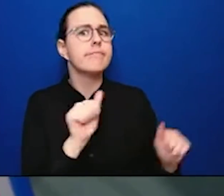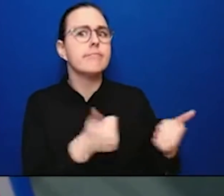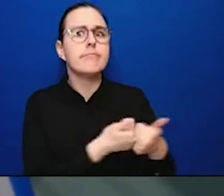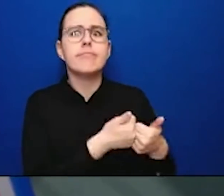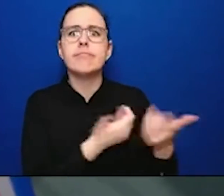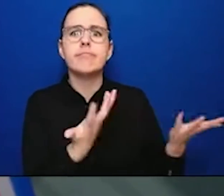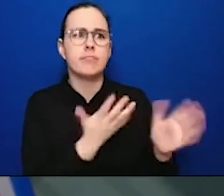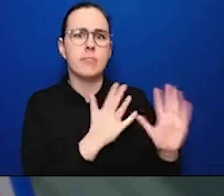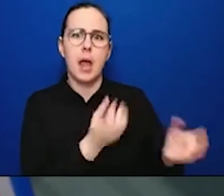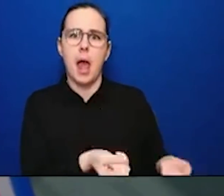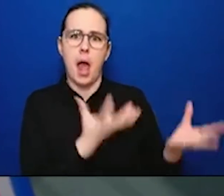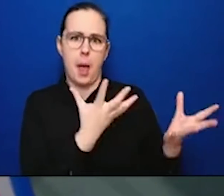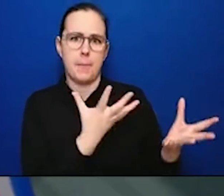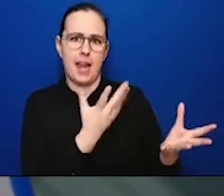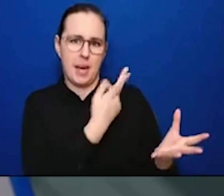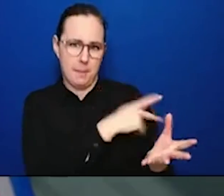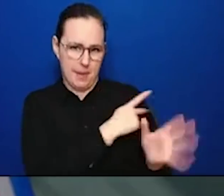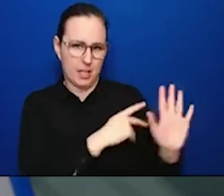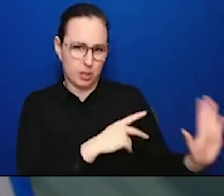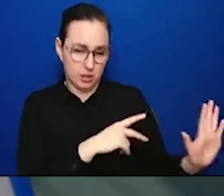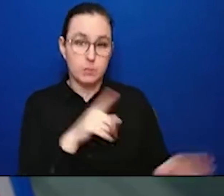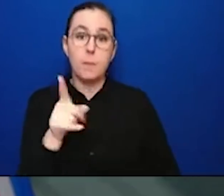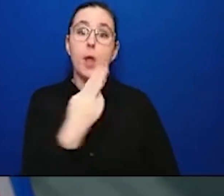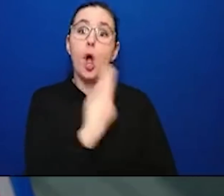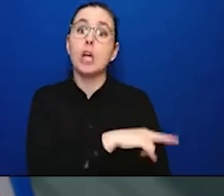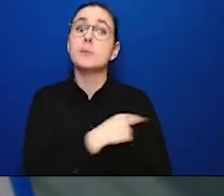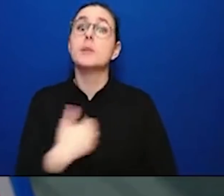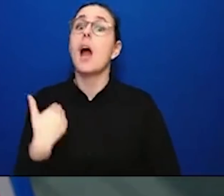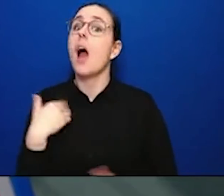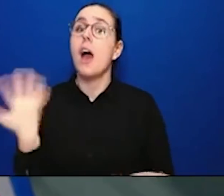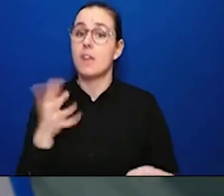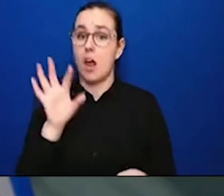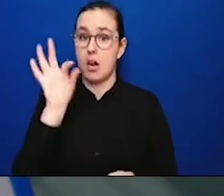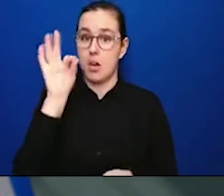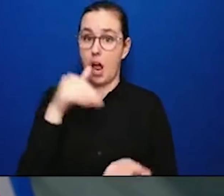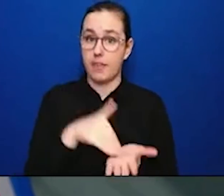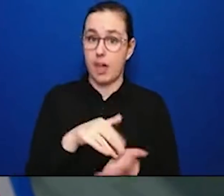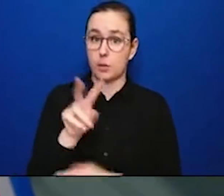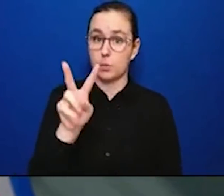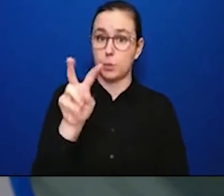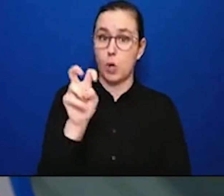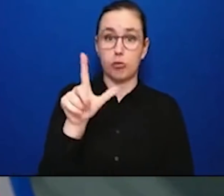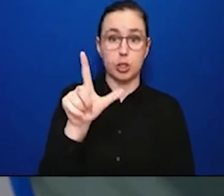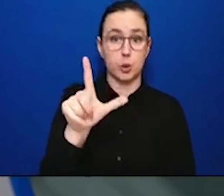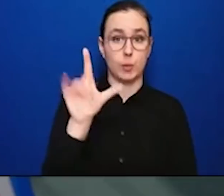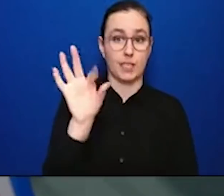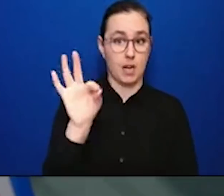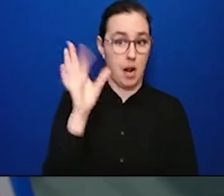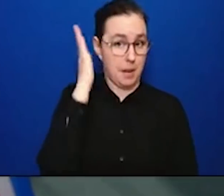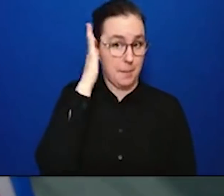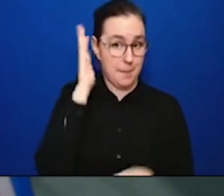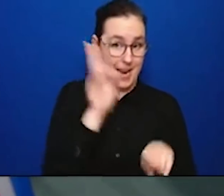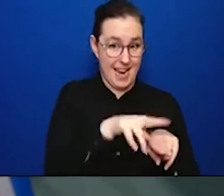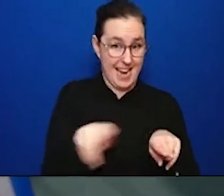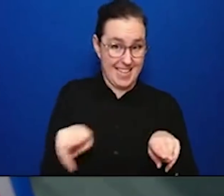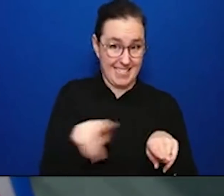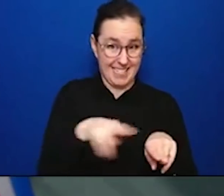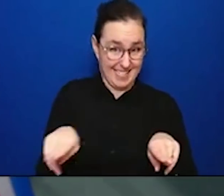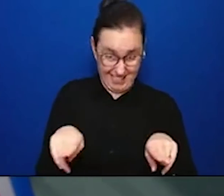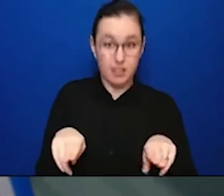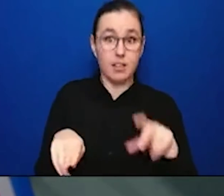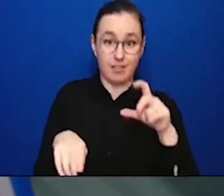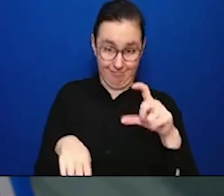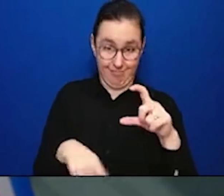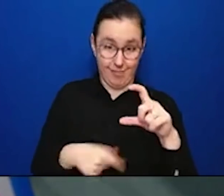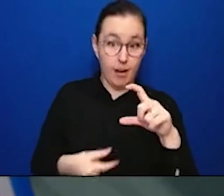that in our acute care system, we have 9,229 base beds. We've added 2,353 surge beds for a